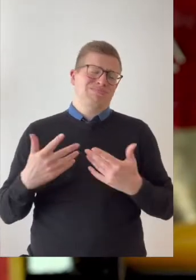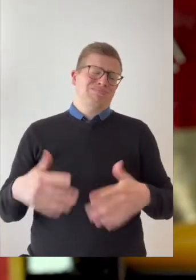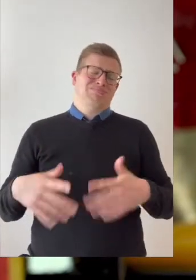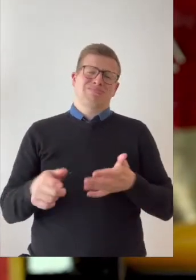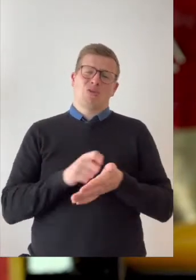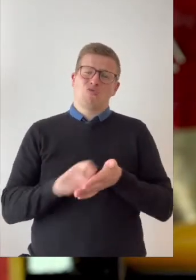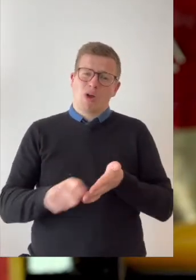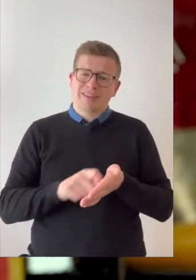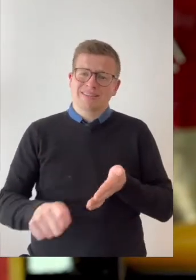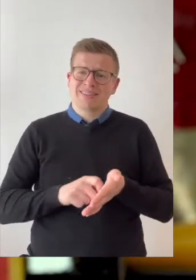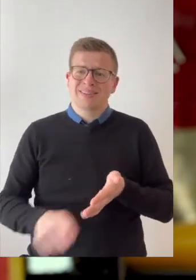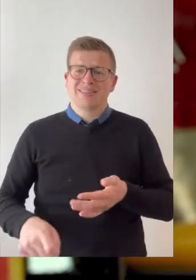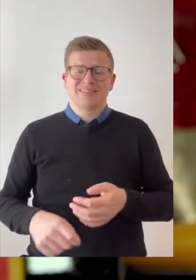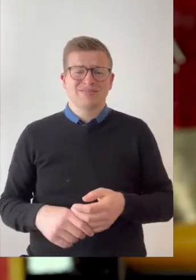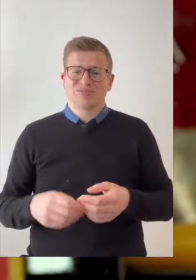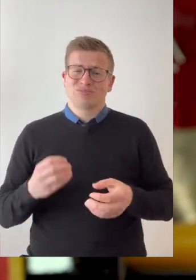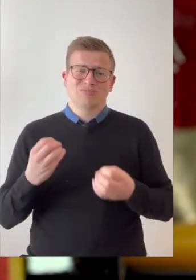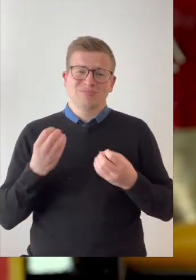writer, you know, just